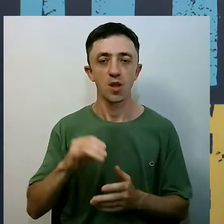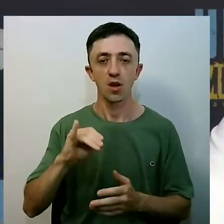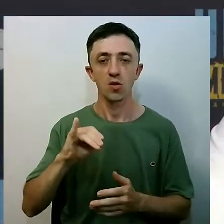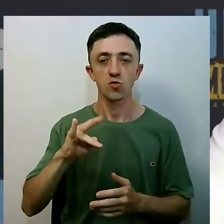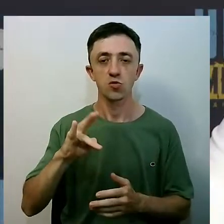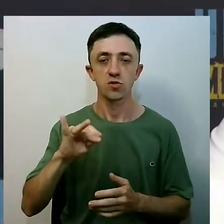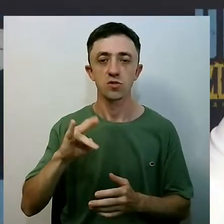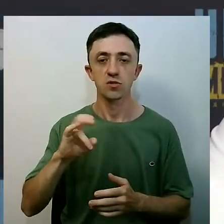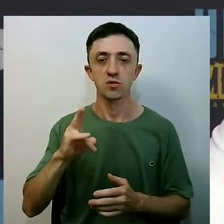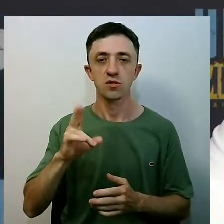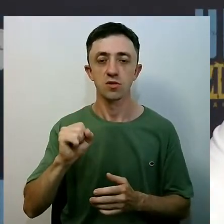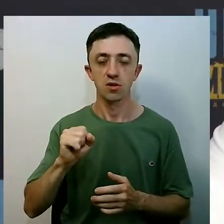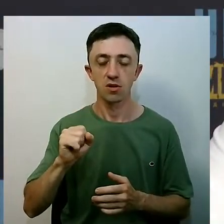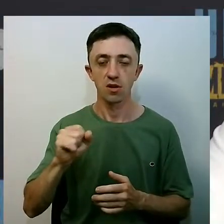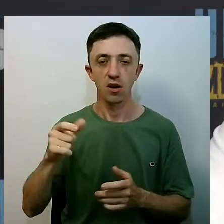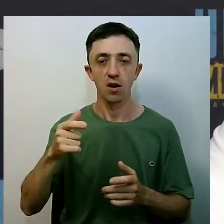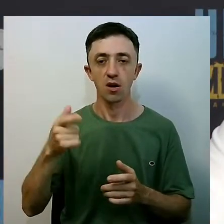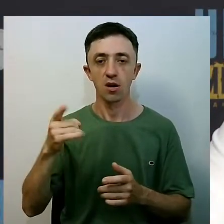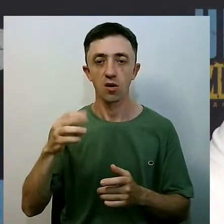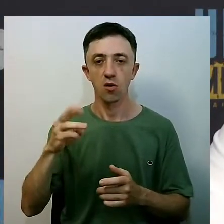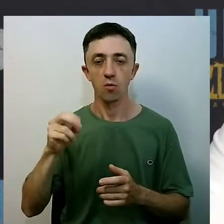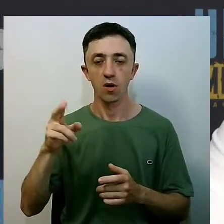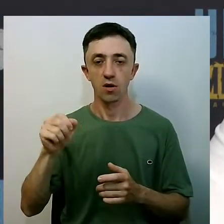ready, and Yuzhninska community,